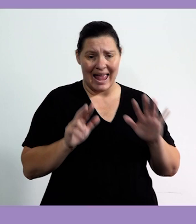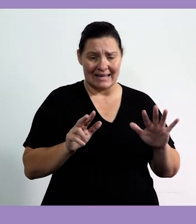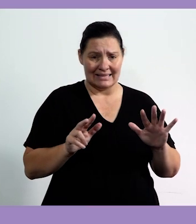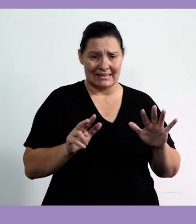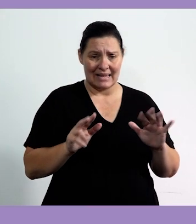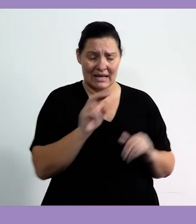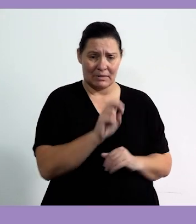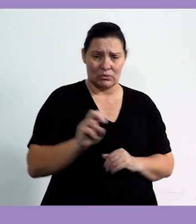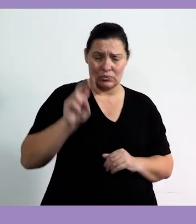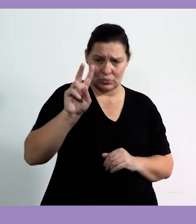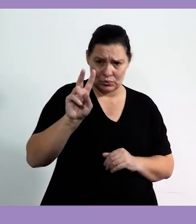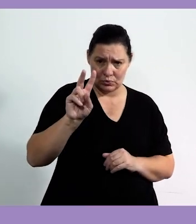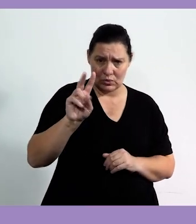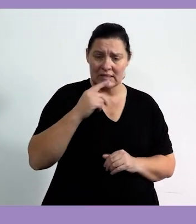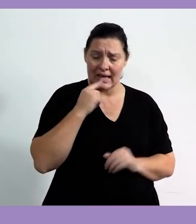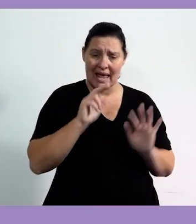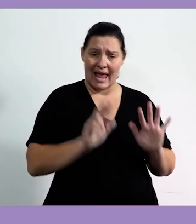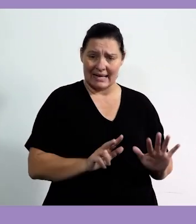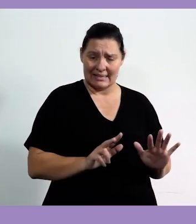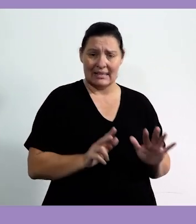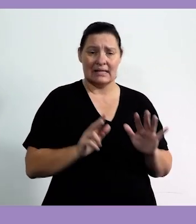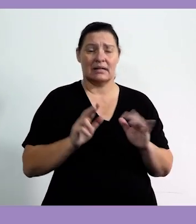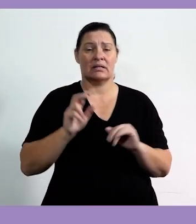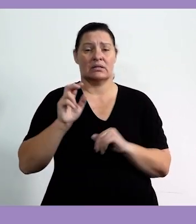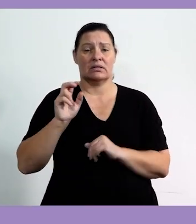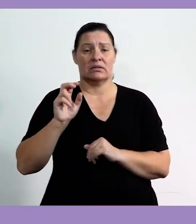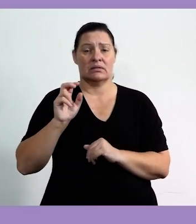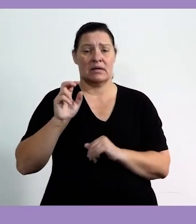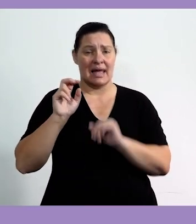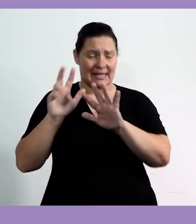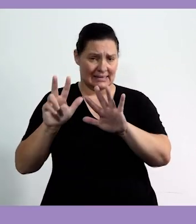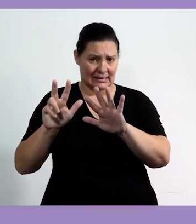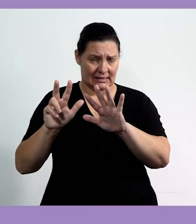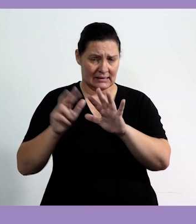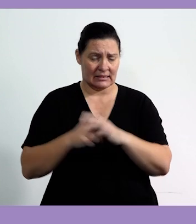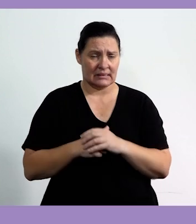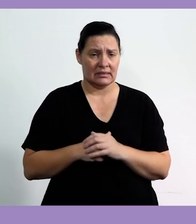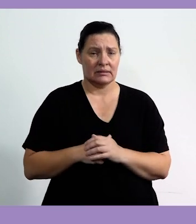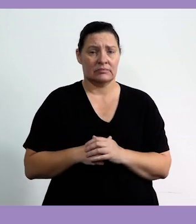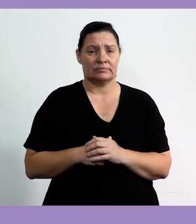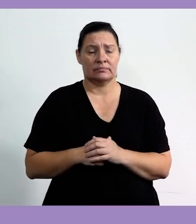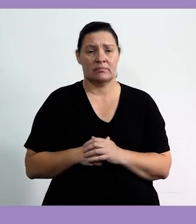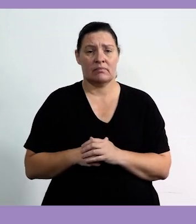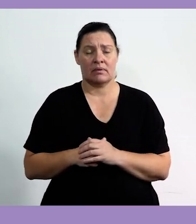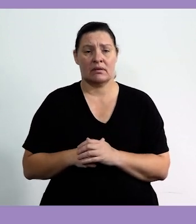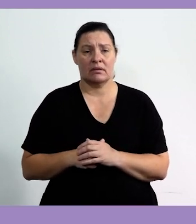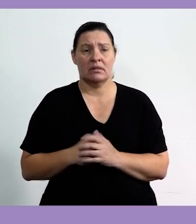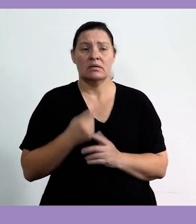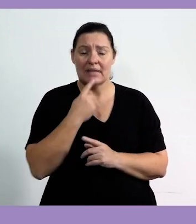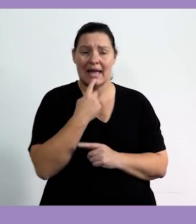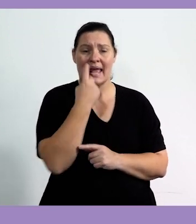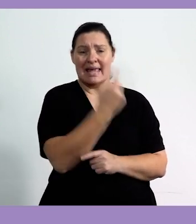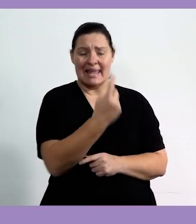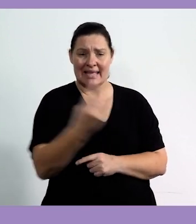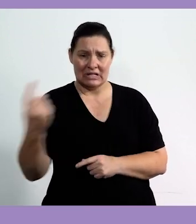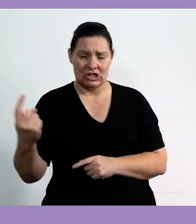8 to the exponent 2 and say this is 8 multiplied by 8. So if we are going to